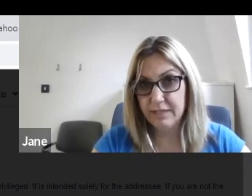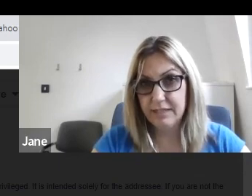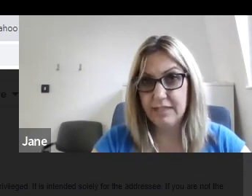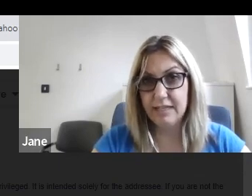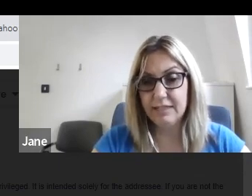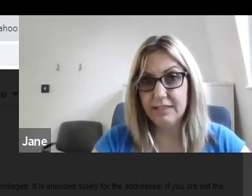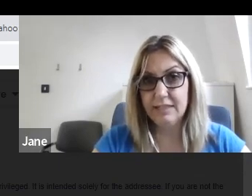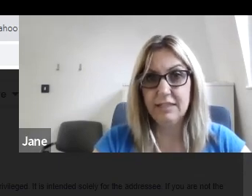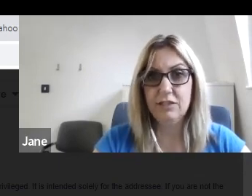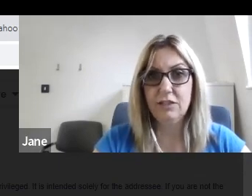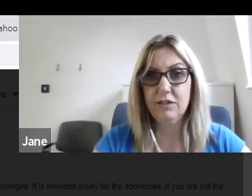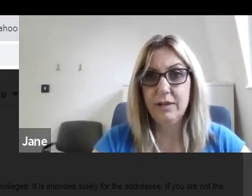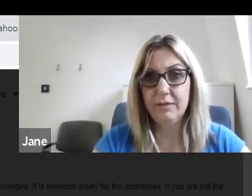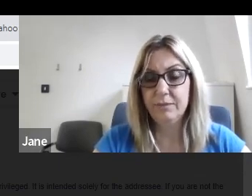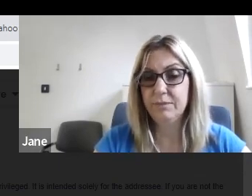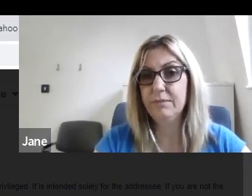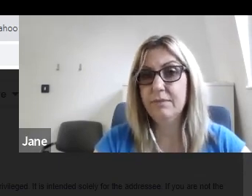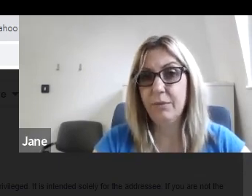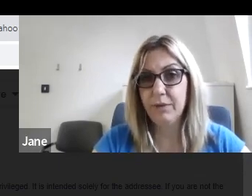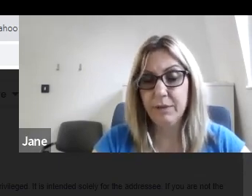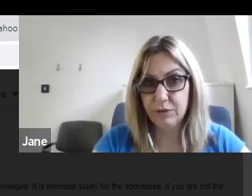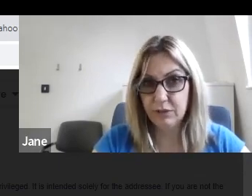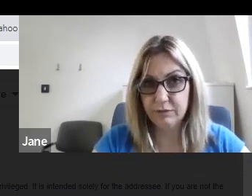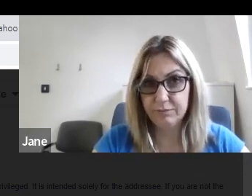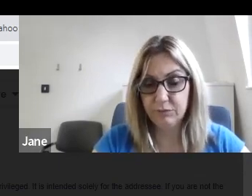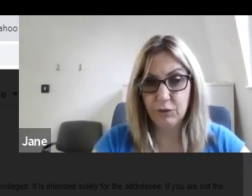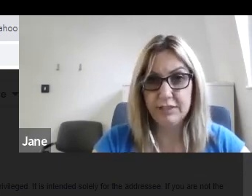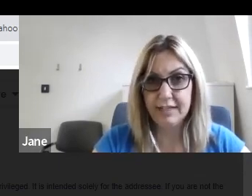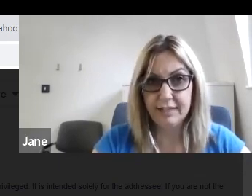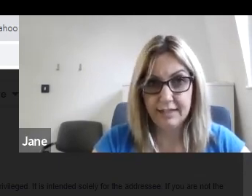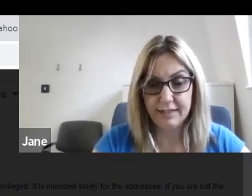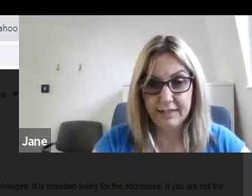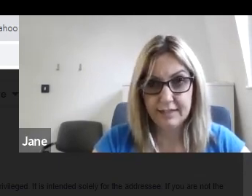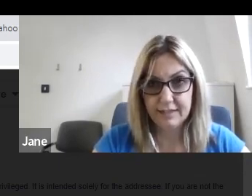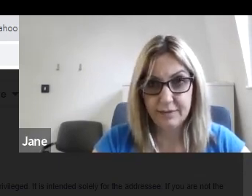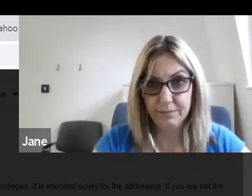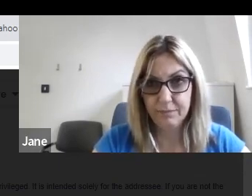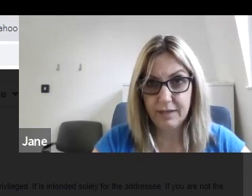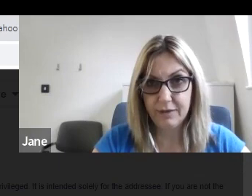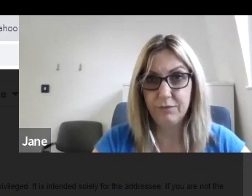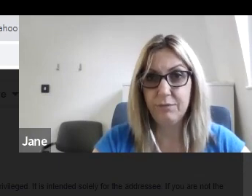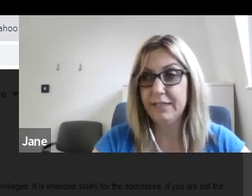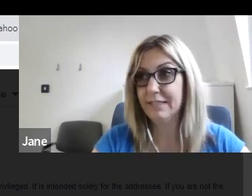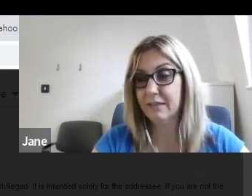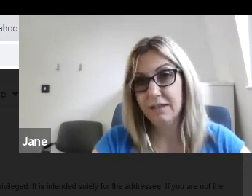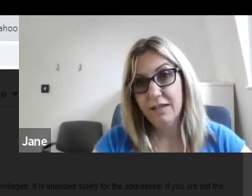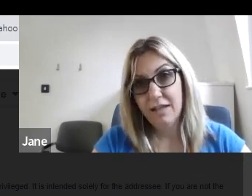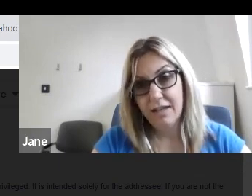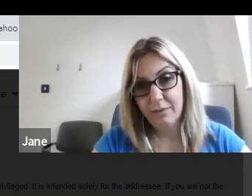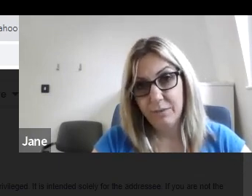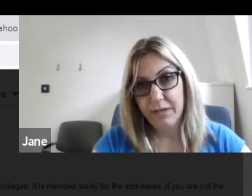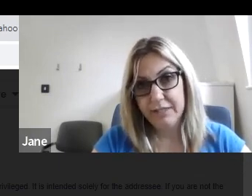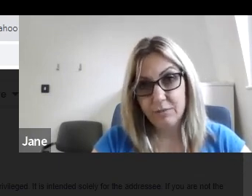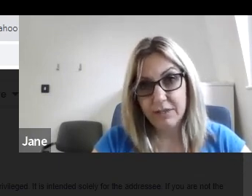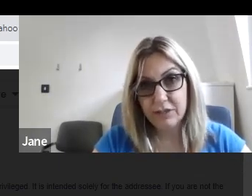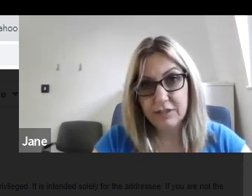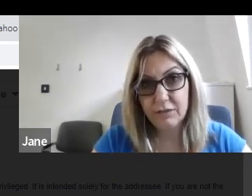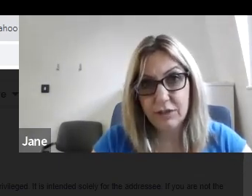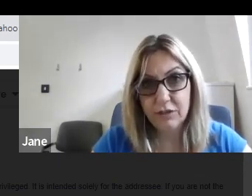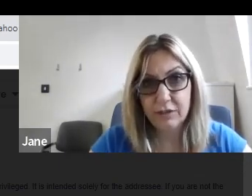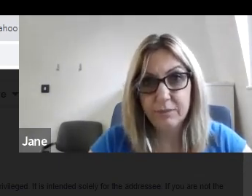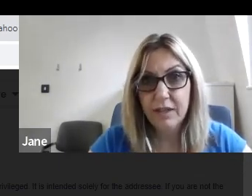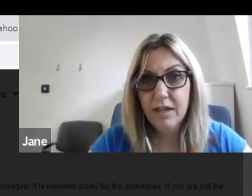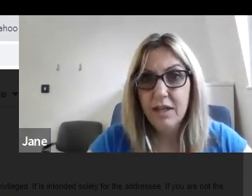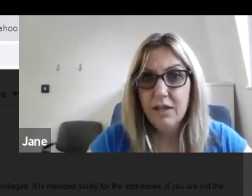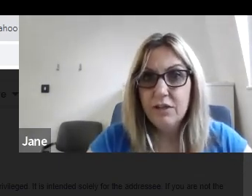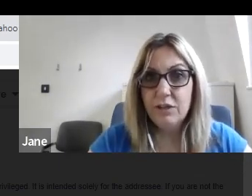in PDCS is to help people to understand that and have better ways of managing in